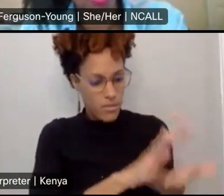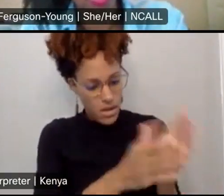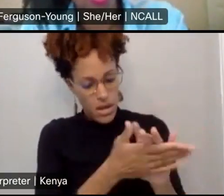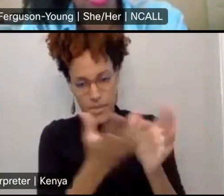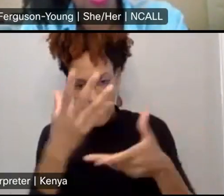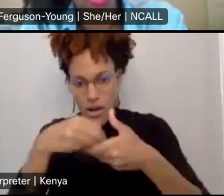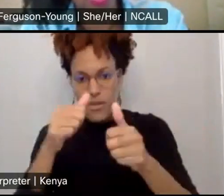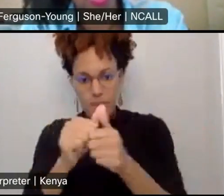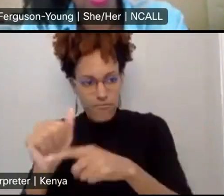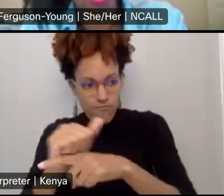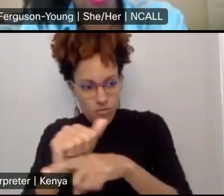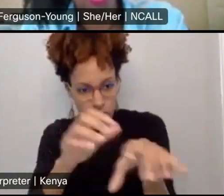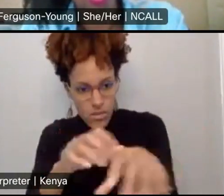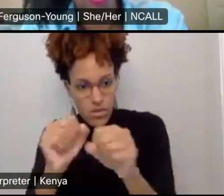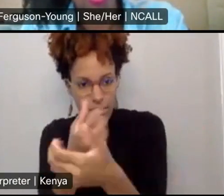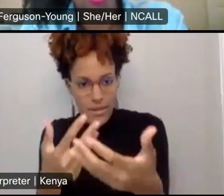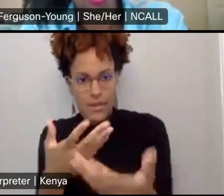efforts.